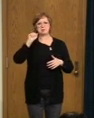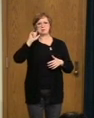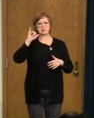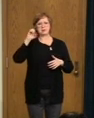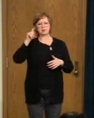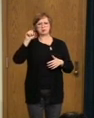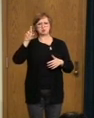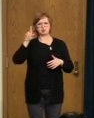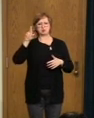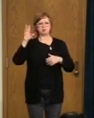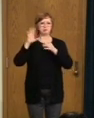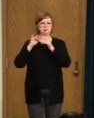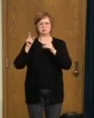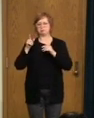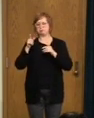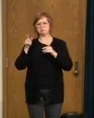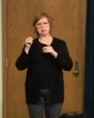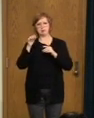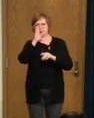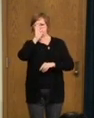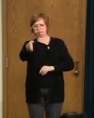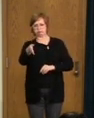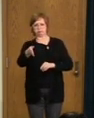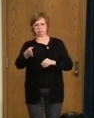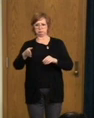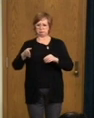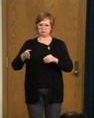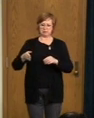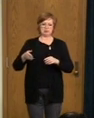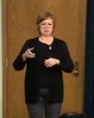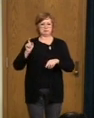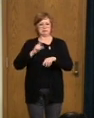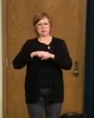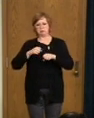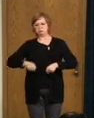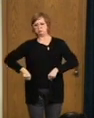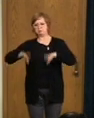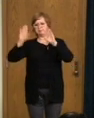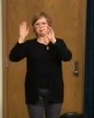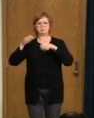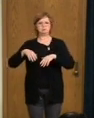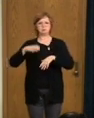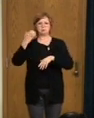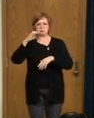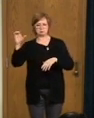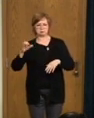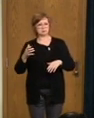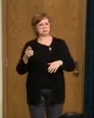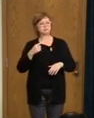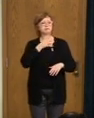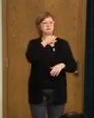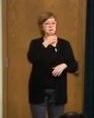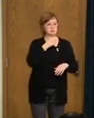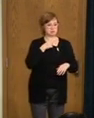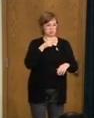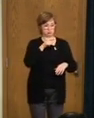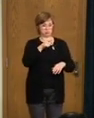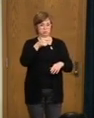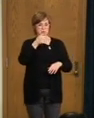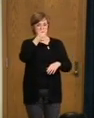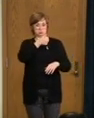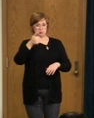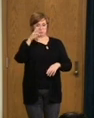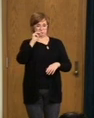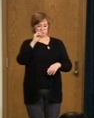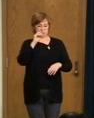for the Premier, whether you take ownership for this decision as yours primarily, and what it's like for you to